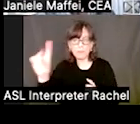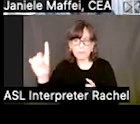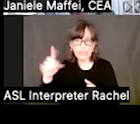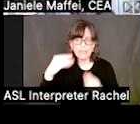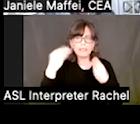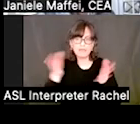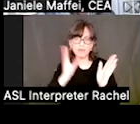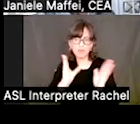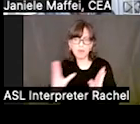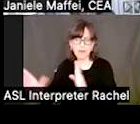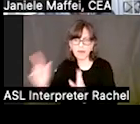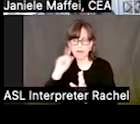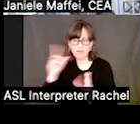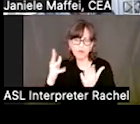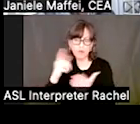cost you.